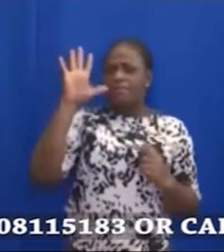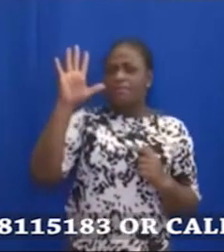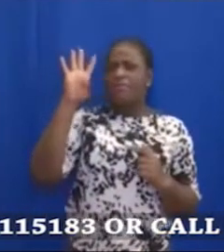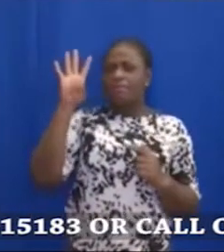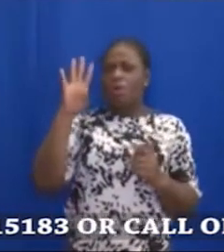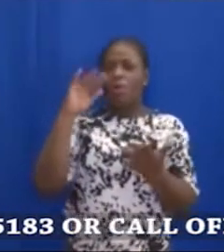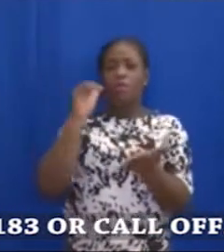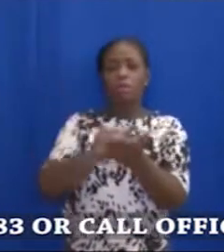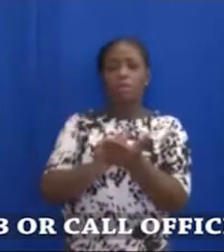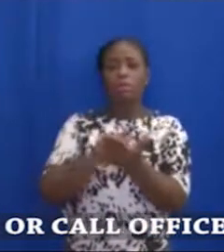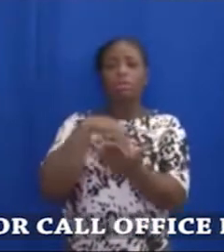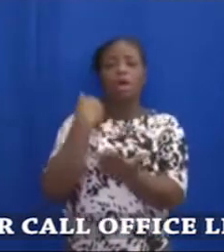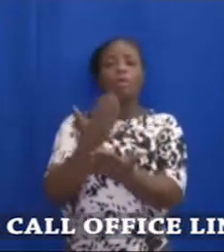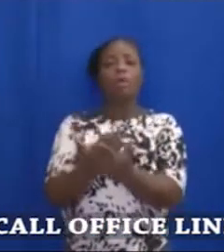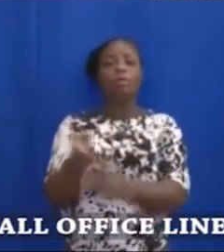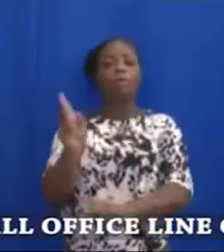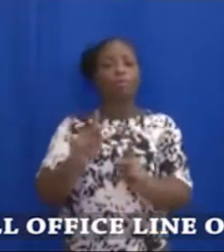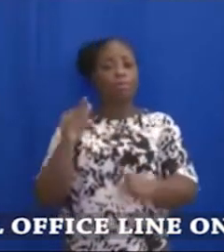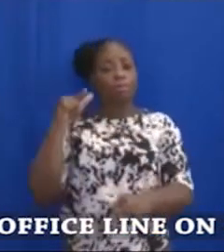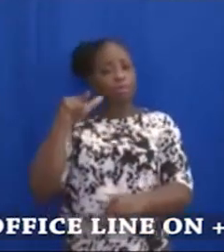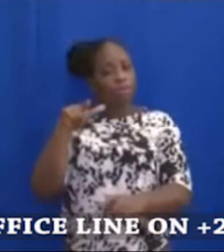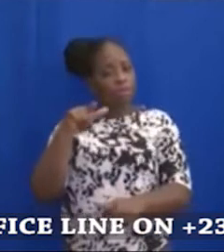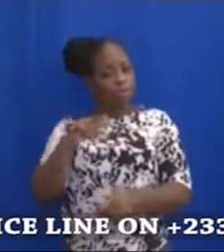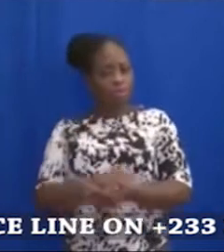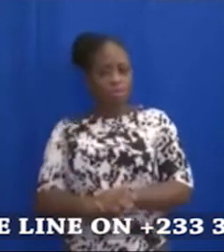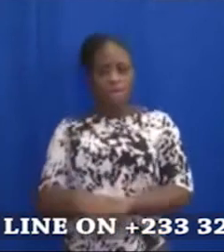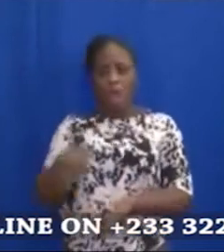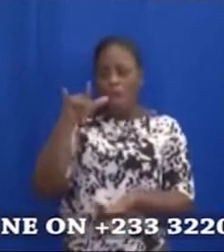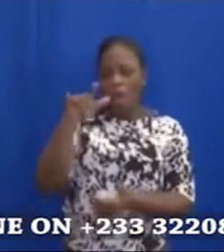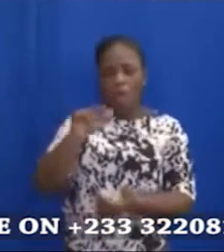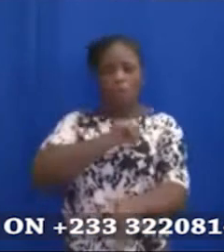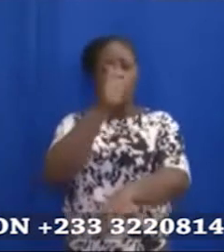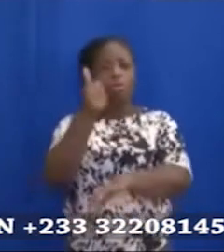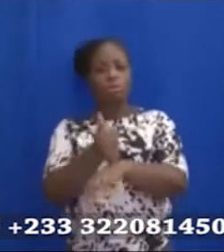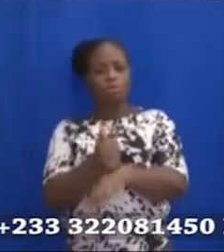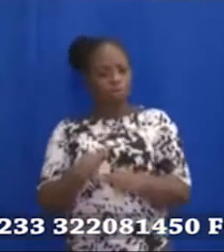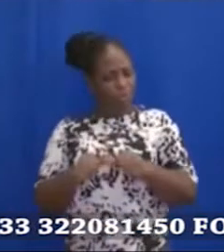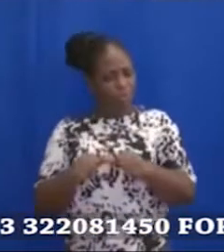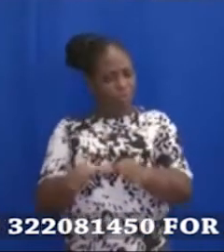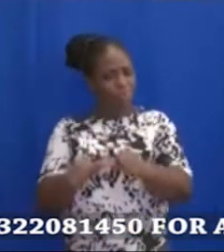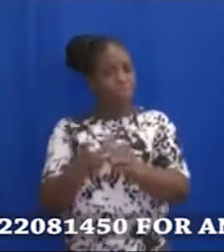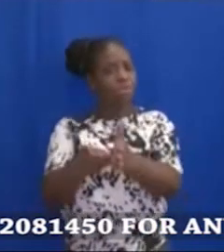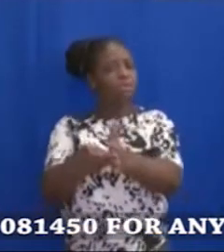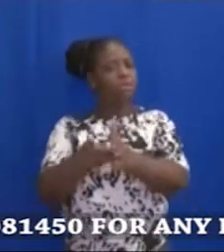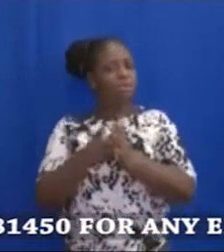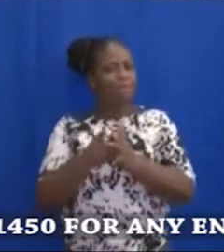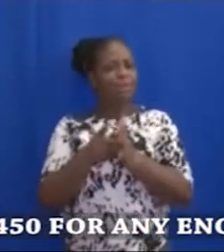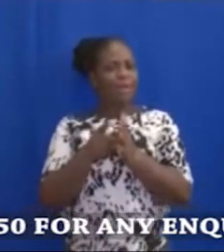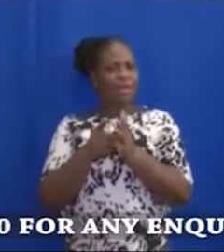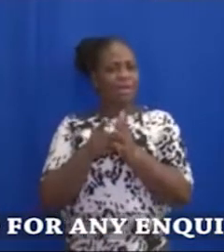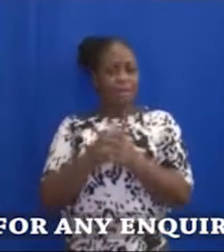passengers. The airport authorities will continue to demand that passengers arriving in the